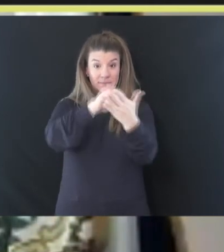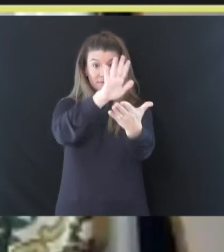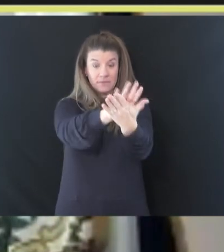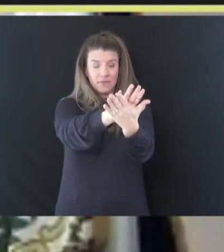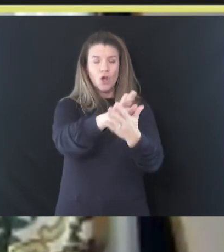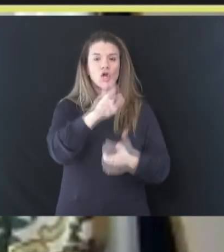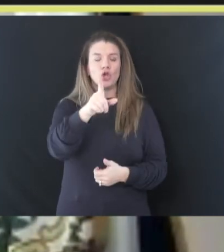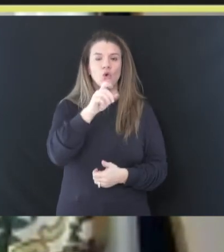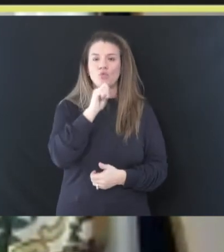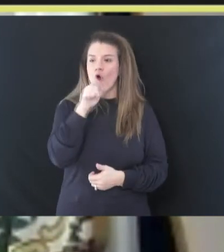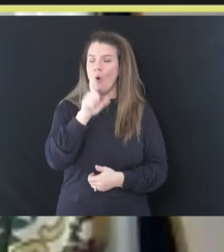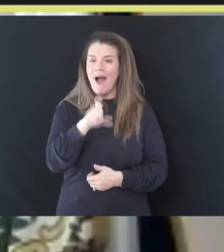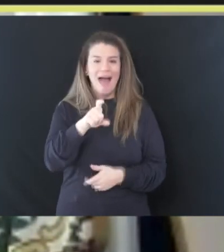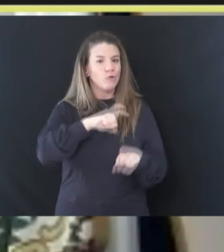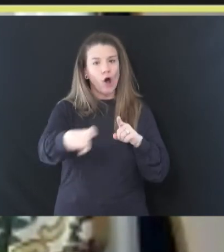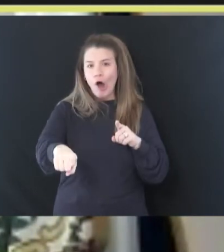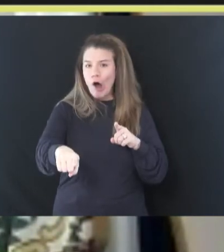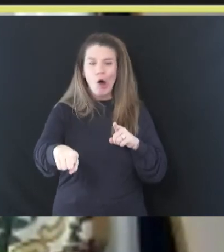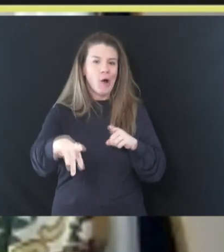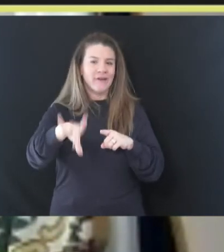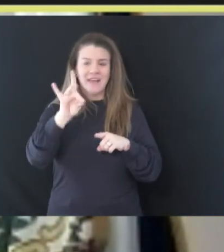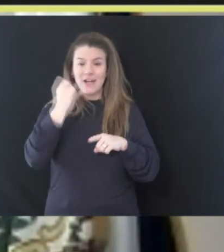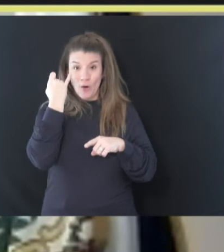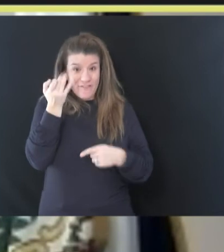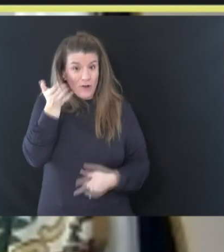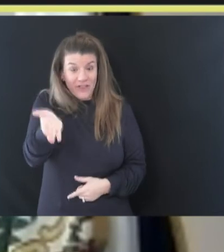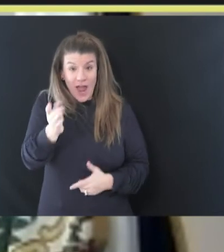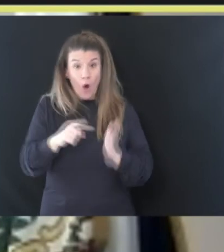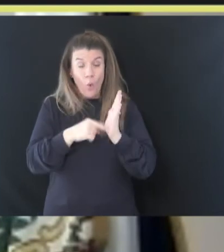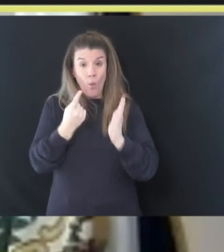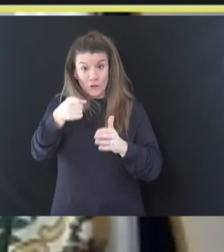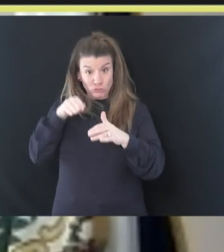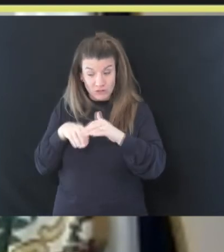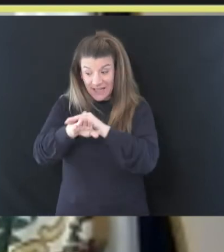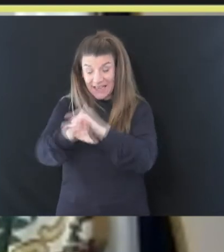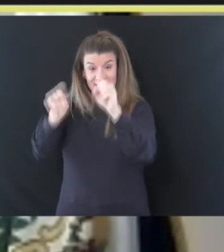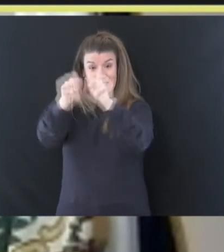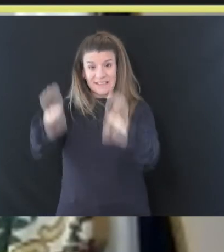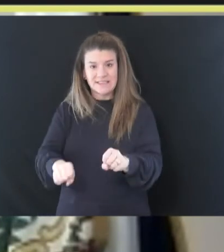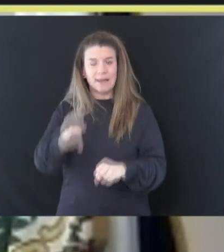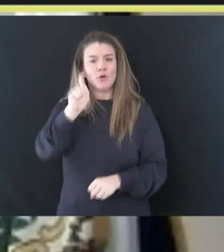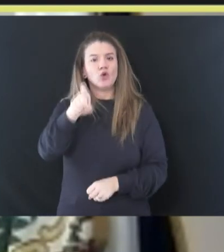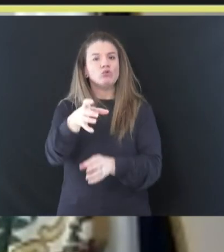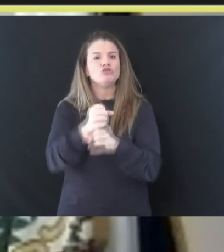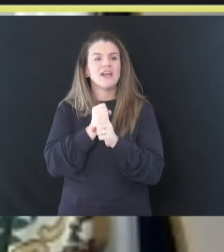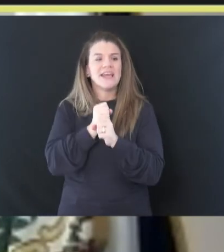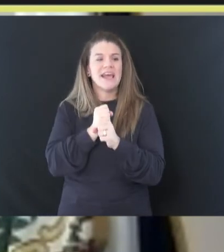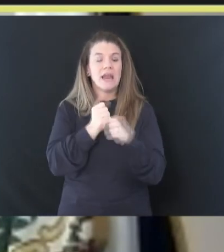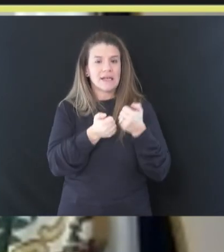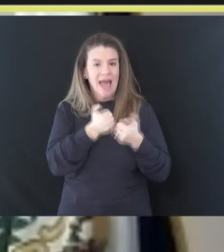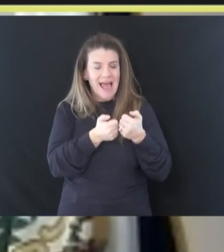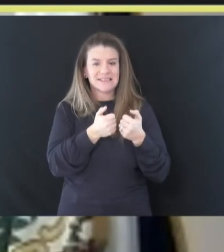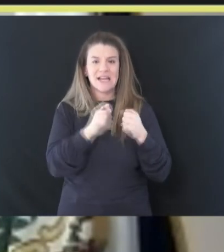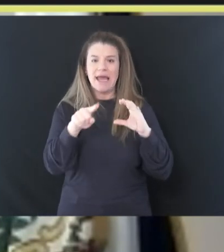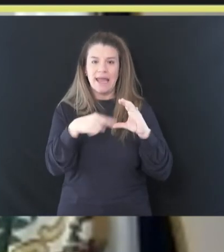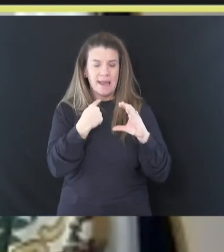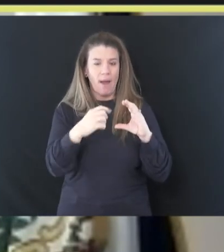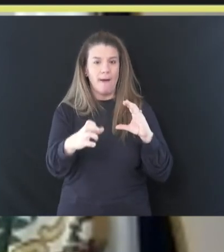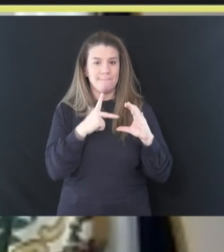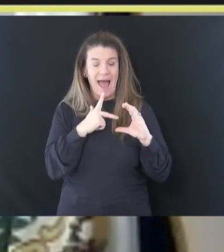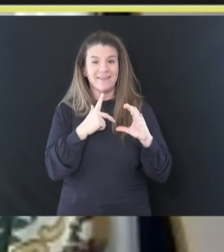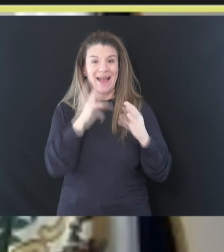get, you do not need to contact us back. Once you get into the online system, you should get a text or an email back to say you